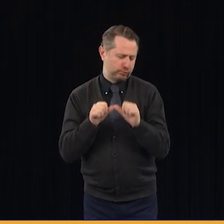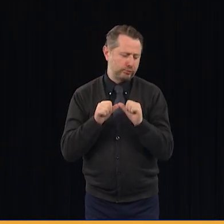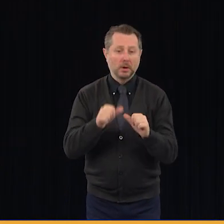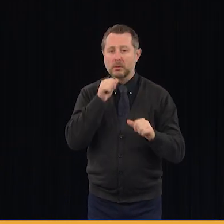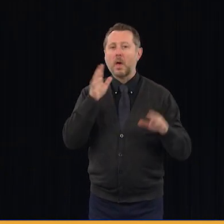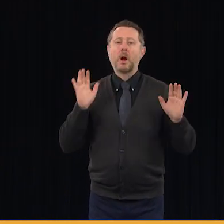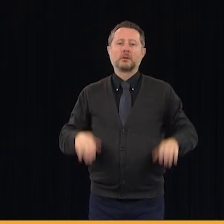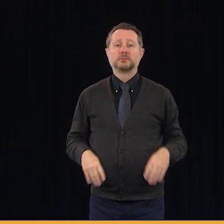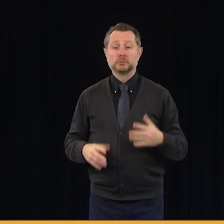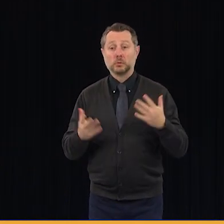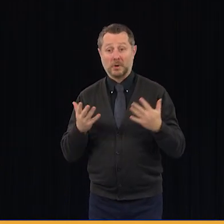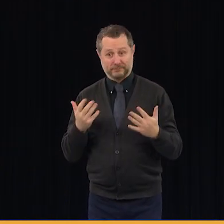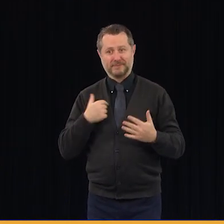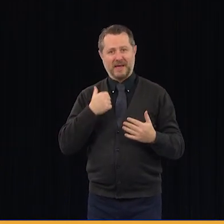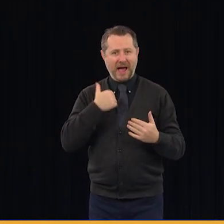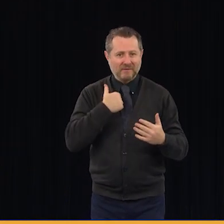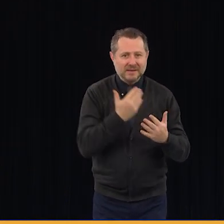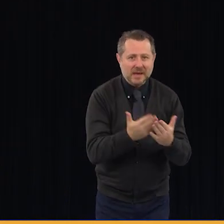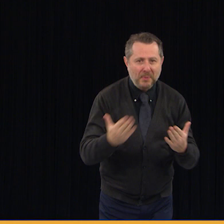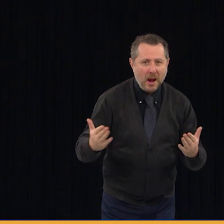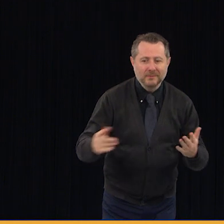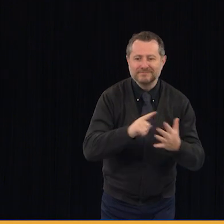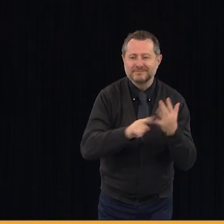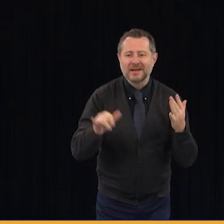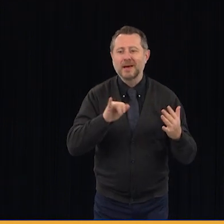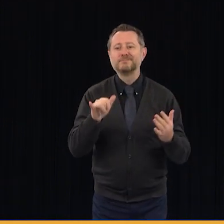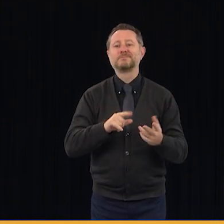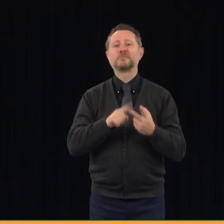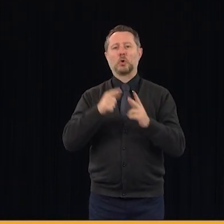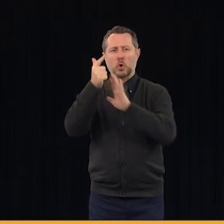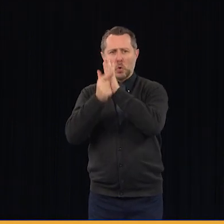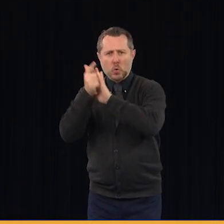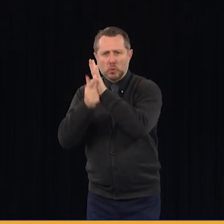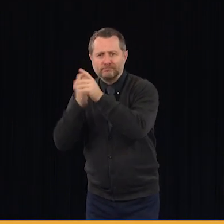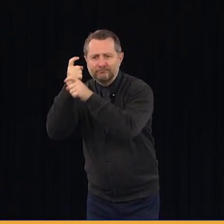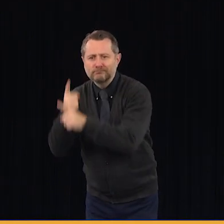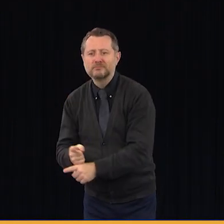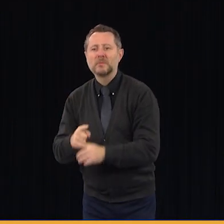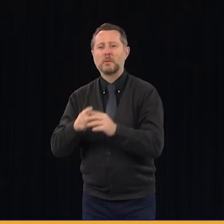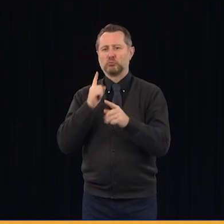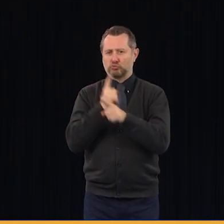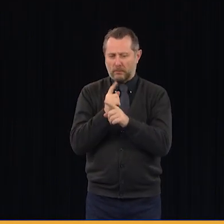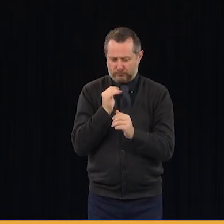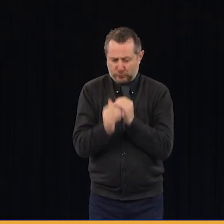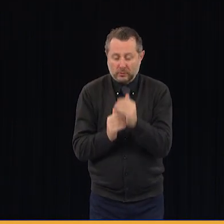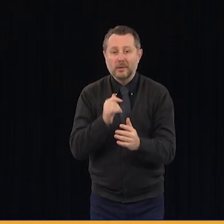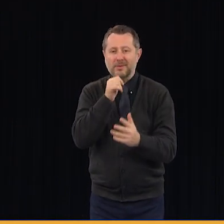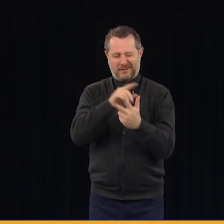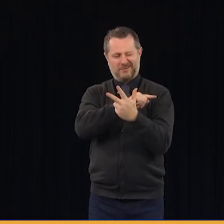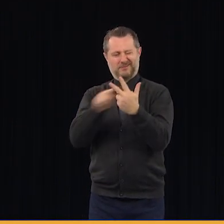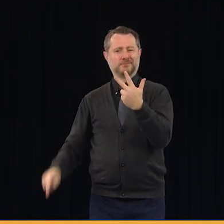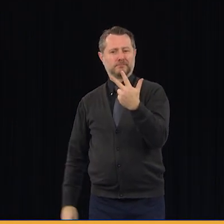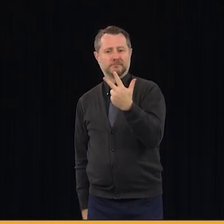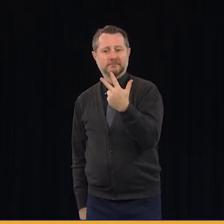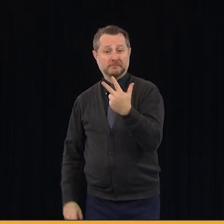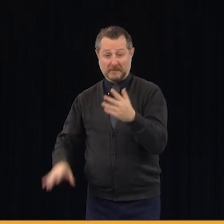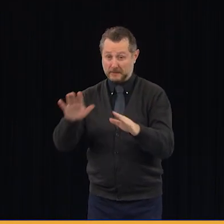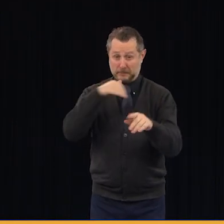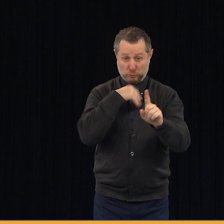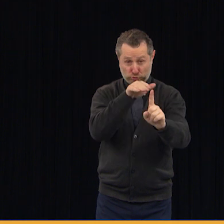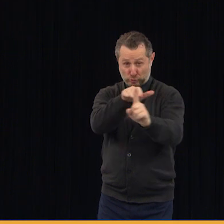have the supplies. We have to have the right laws. We have to have the right procedures. Because remember,